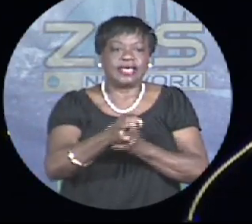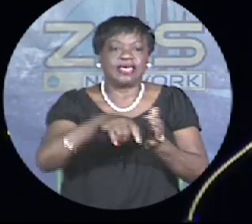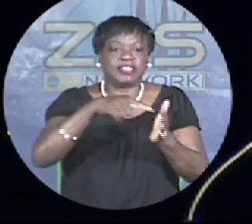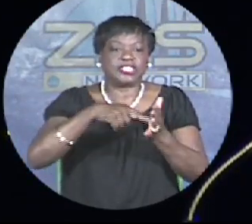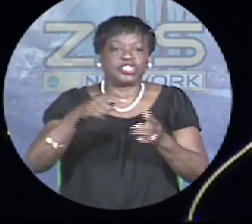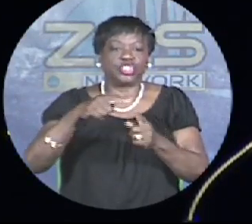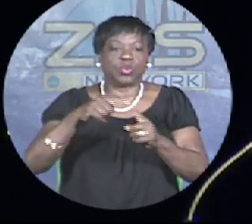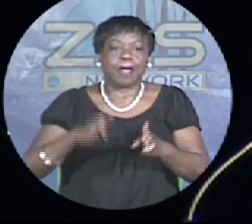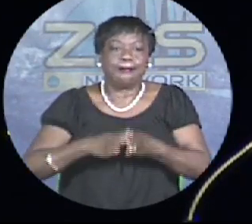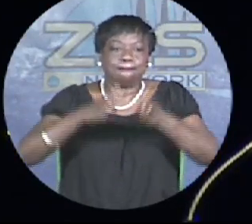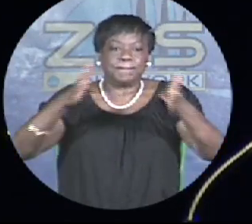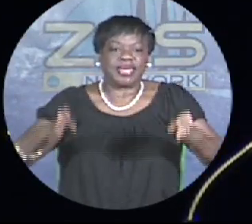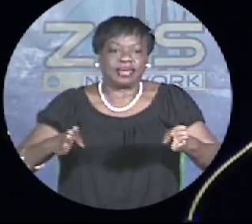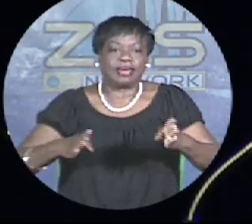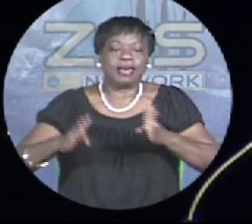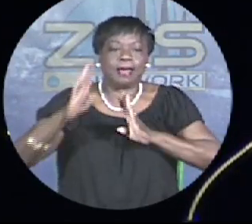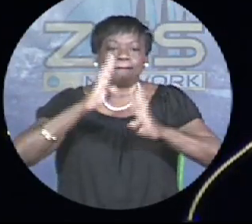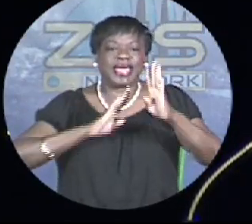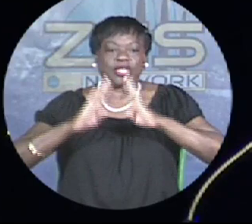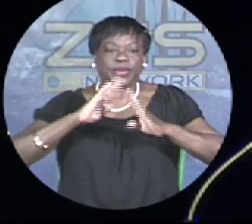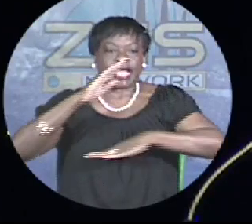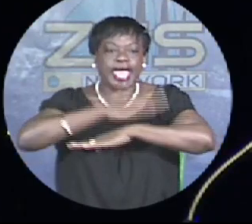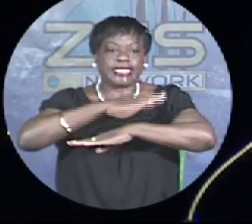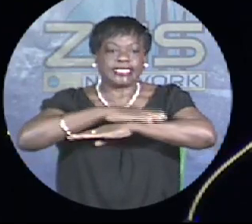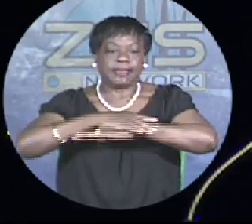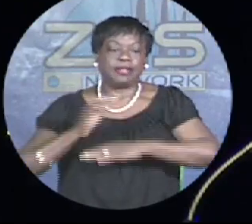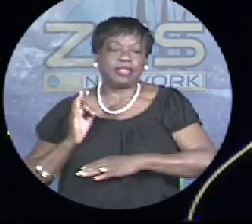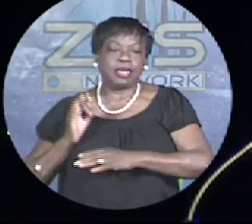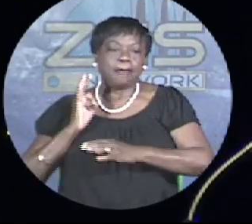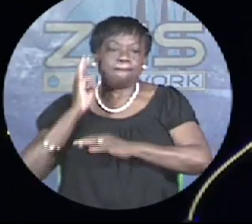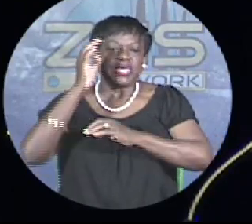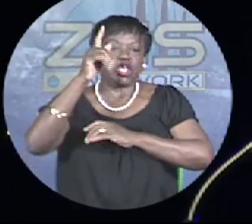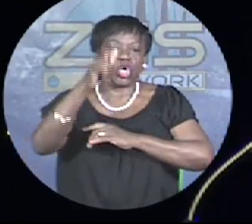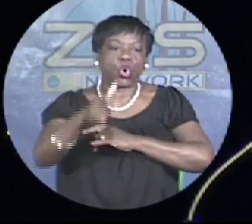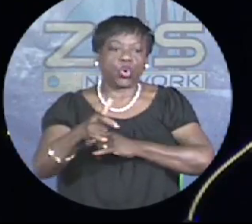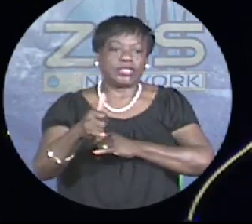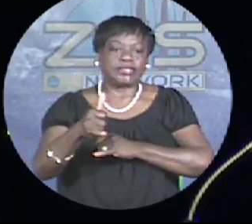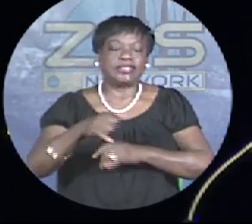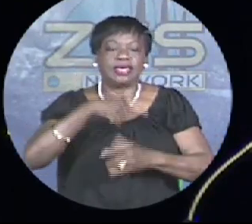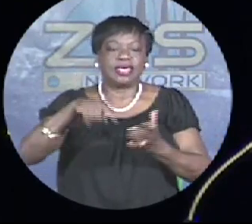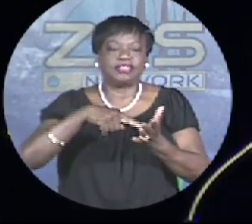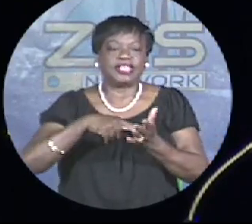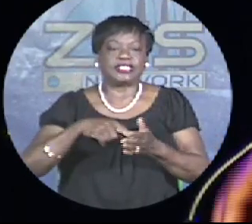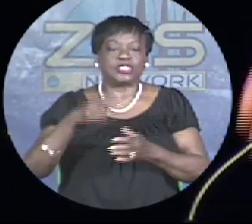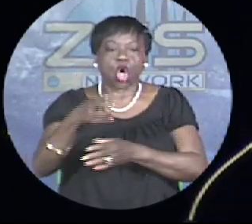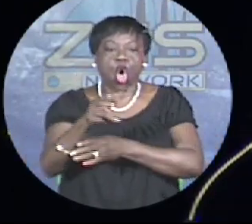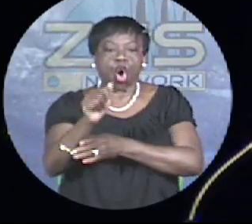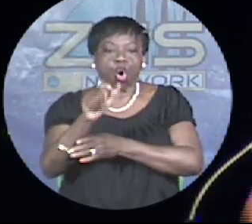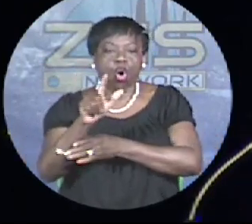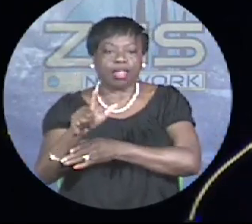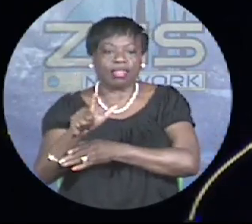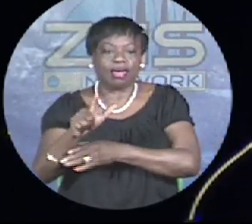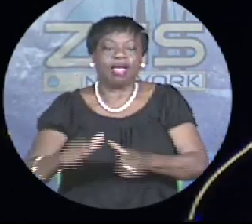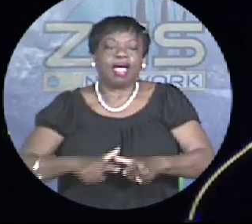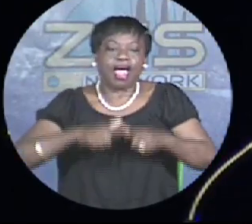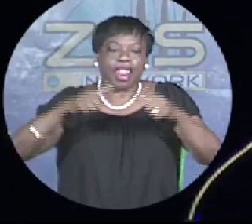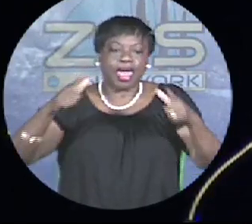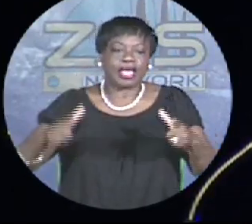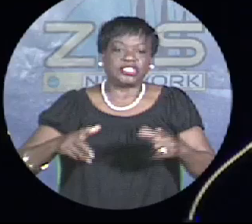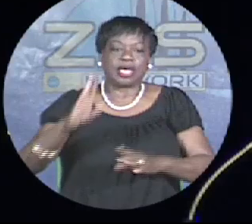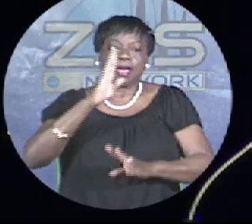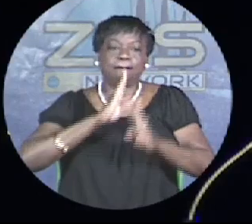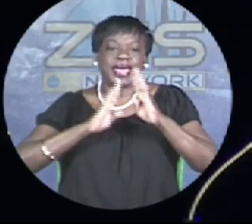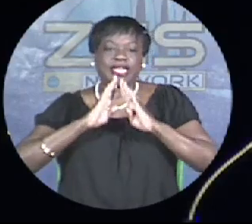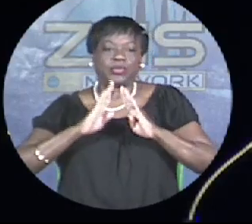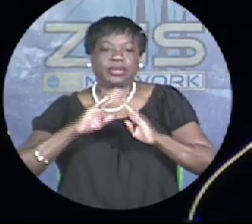banquet, table beyond this banquet hall. The larger banquet must